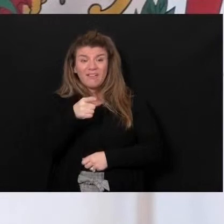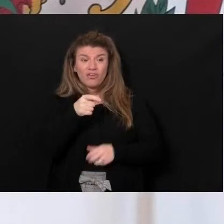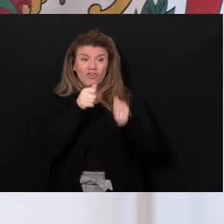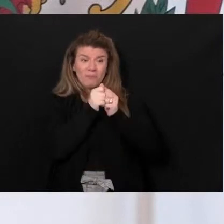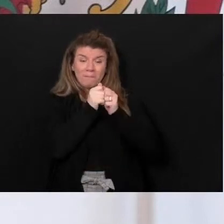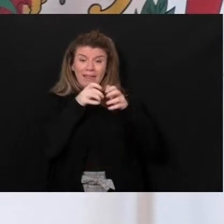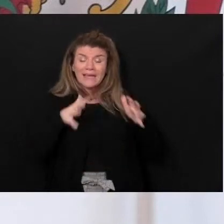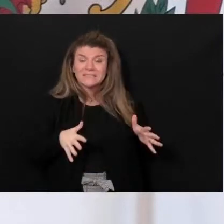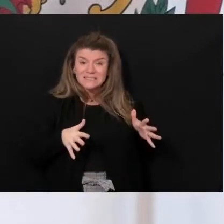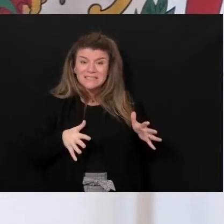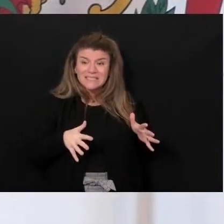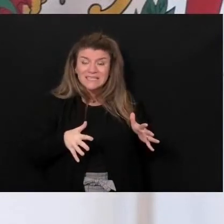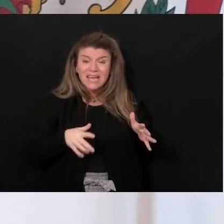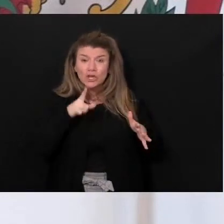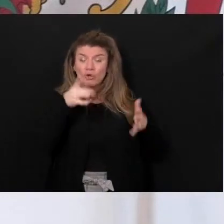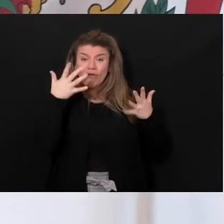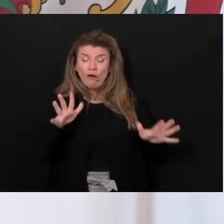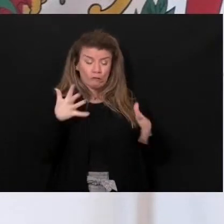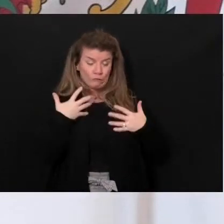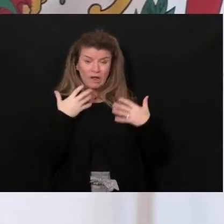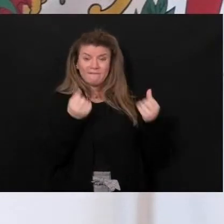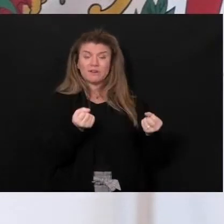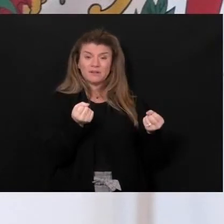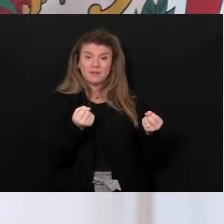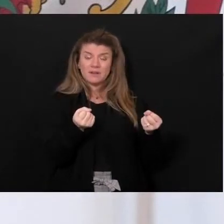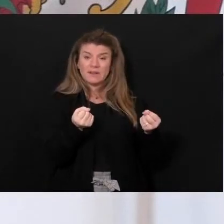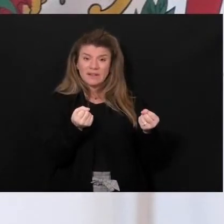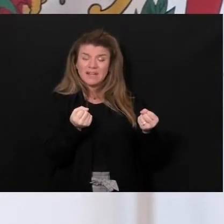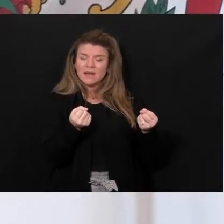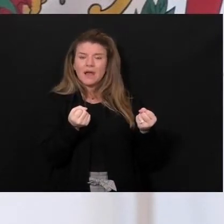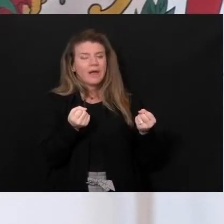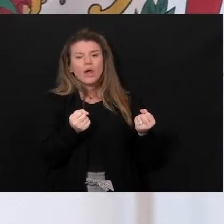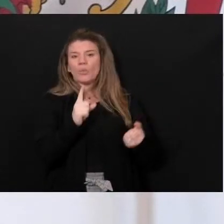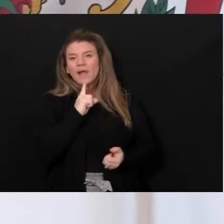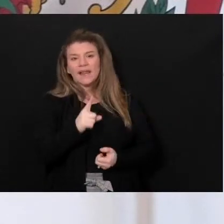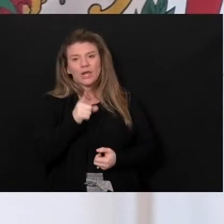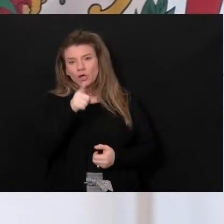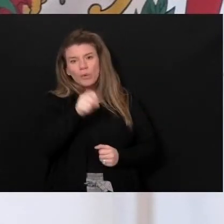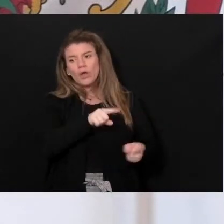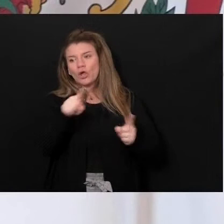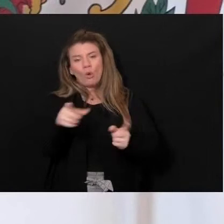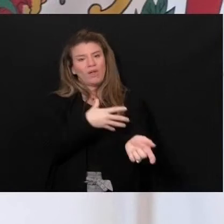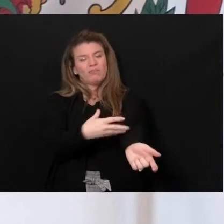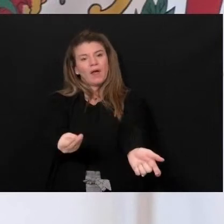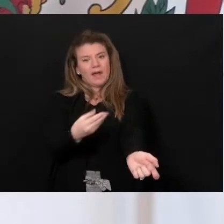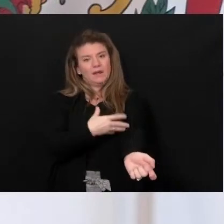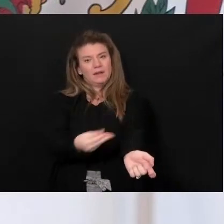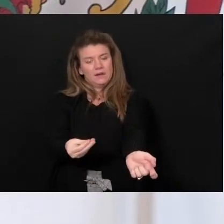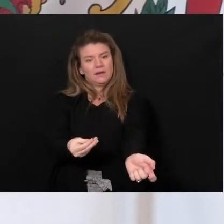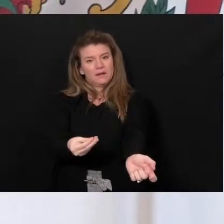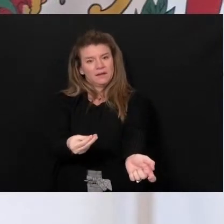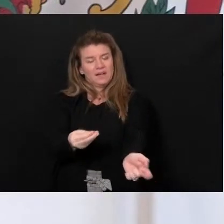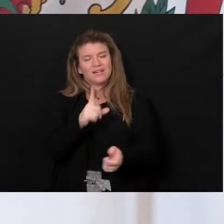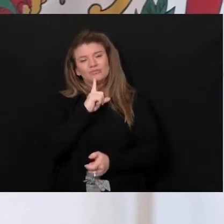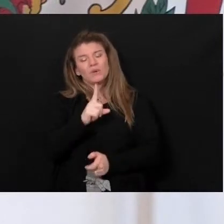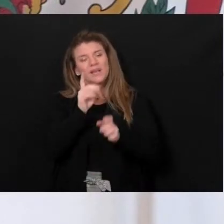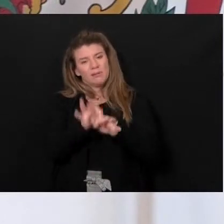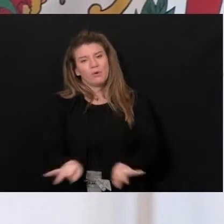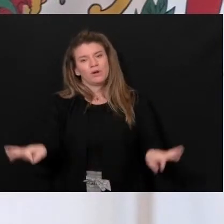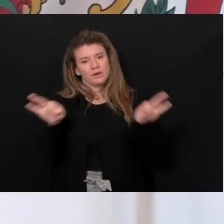blessed especially and you have recovered from COVID, the least you could do is go give blood. It's really